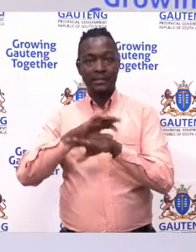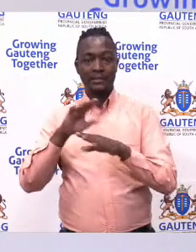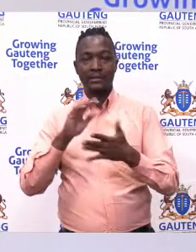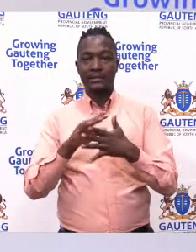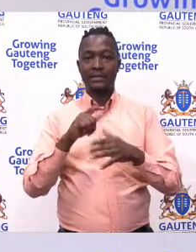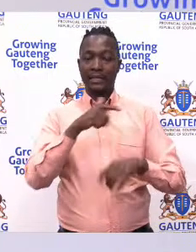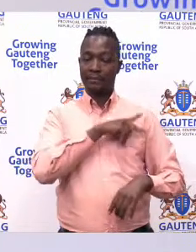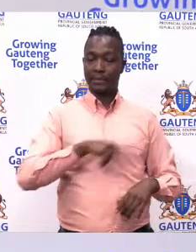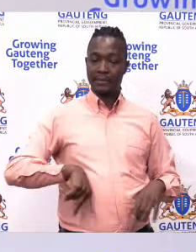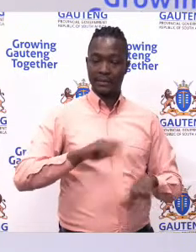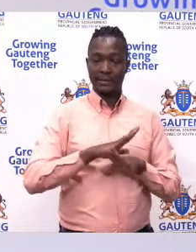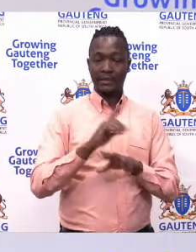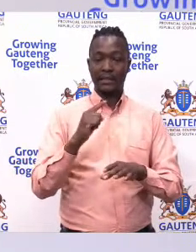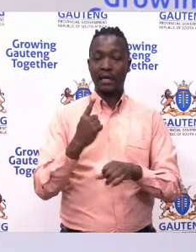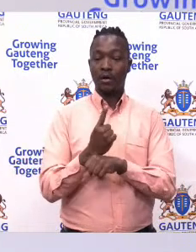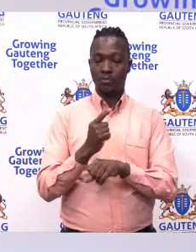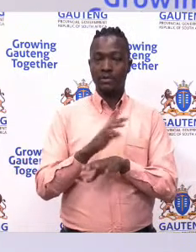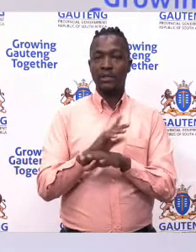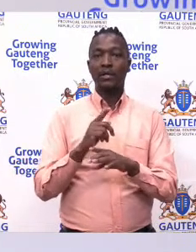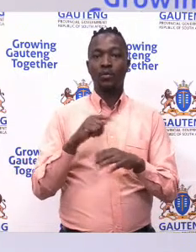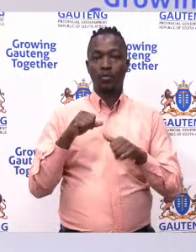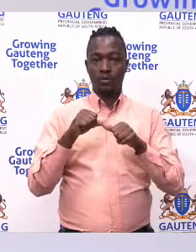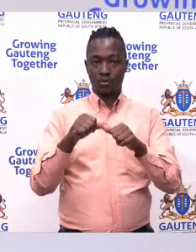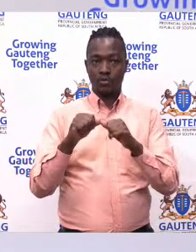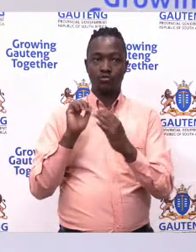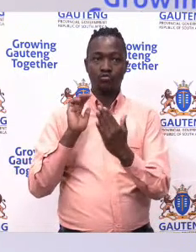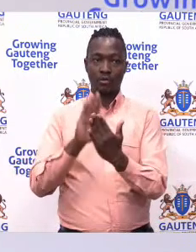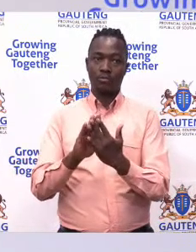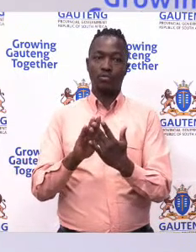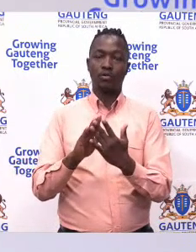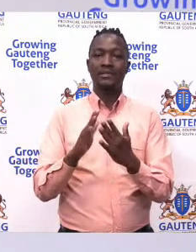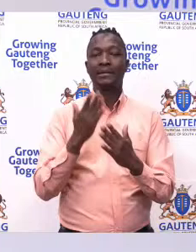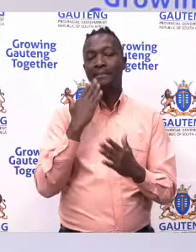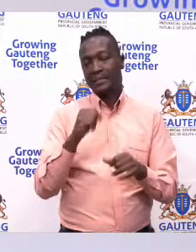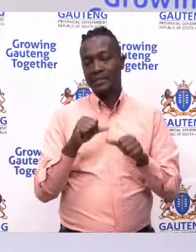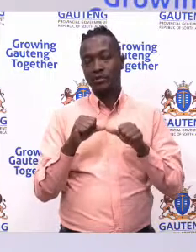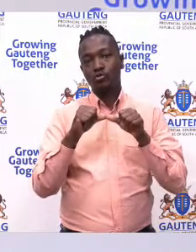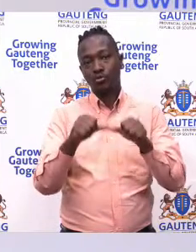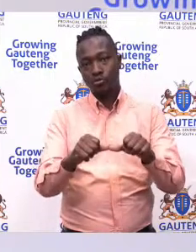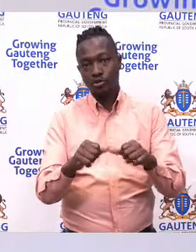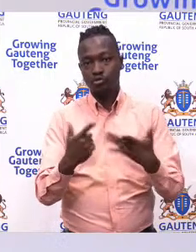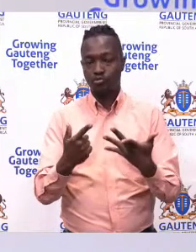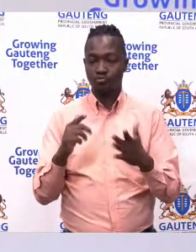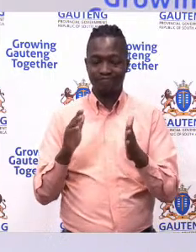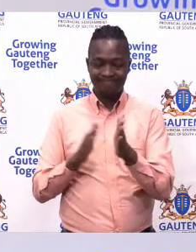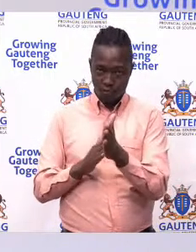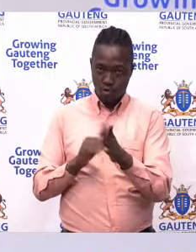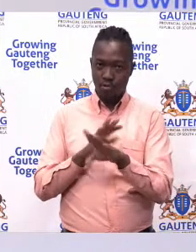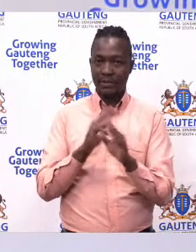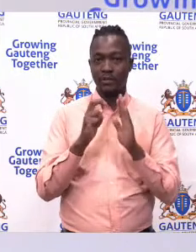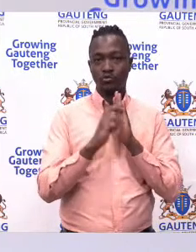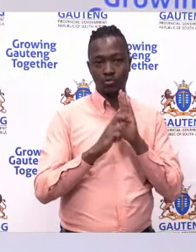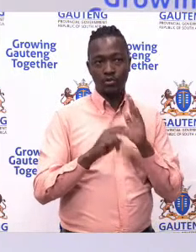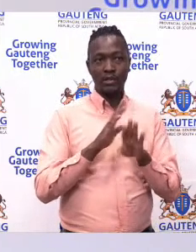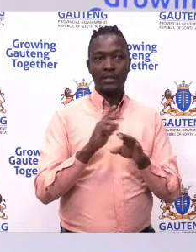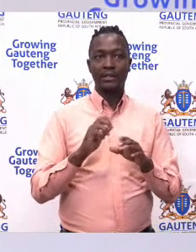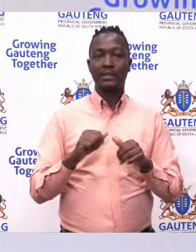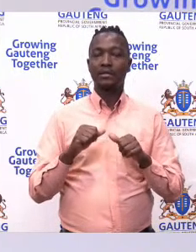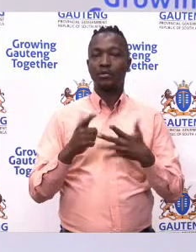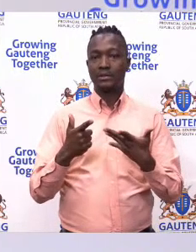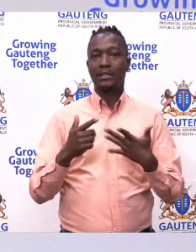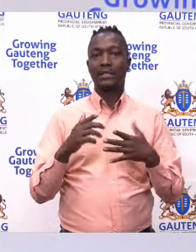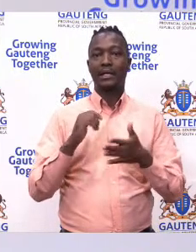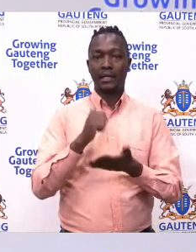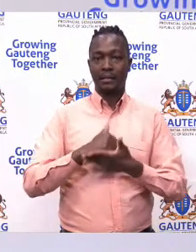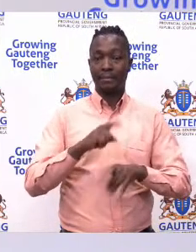will continue to uphold. Let us continue to adhere to these measures because they contribute in curbing the spread of the